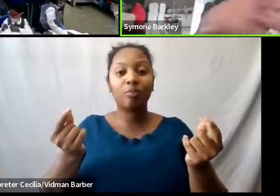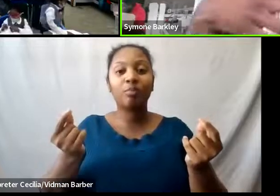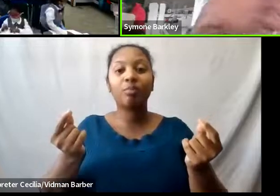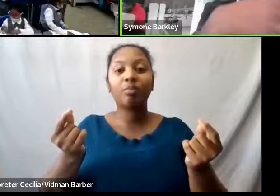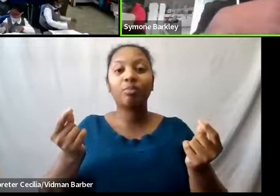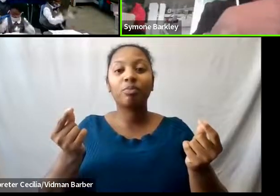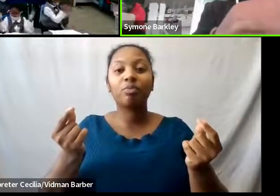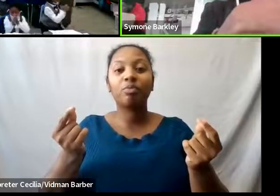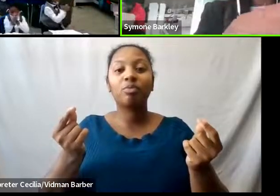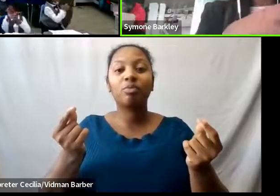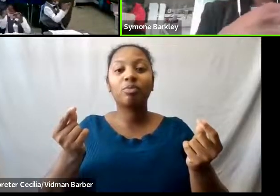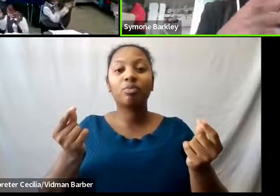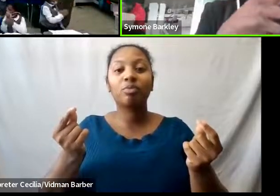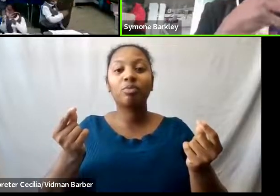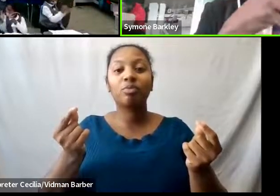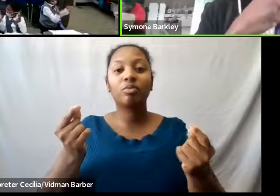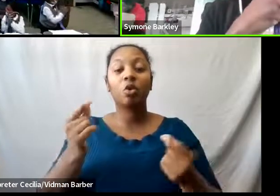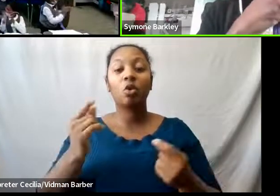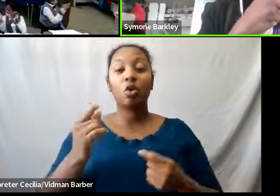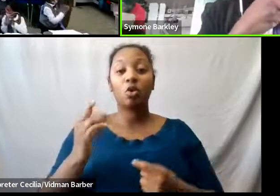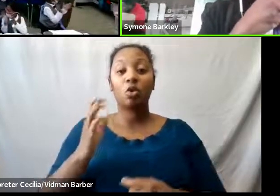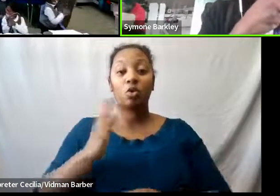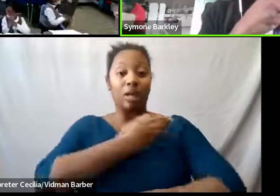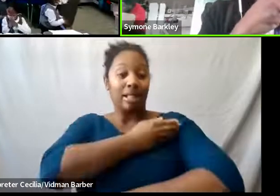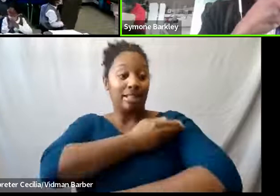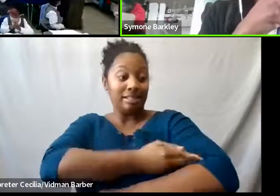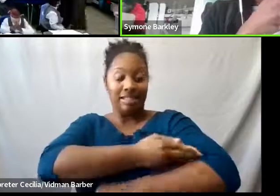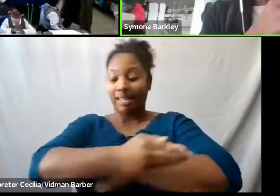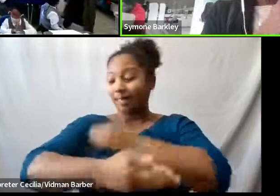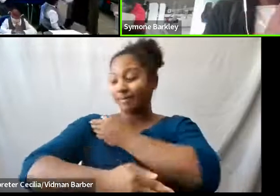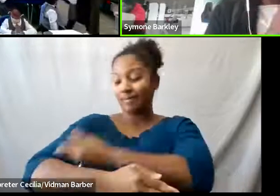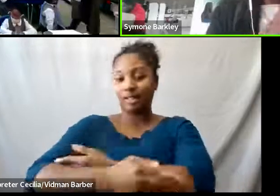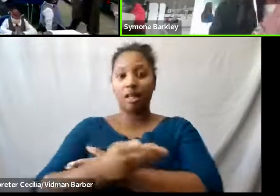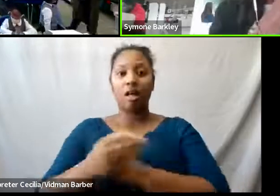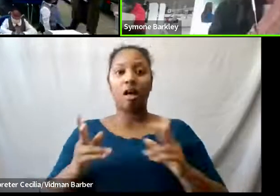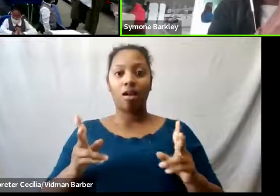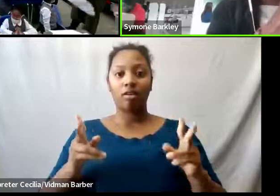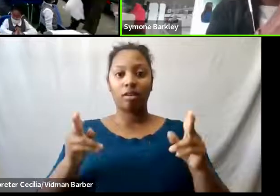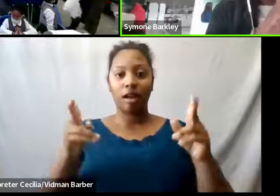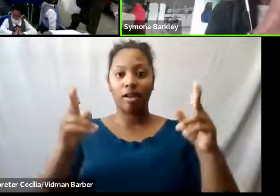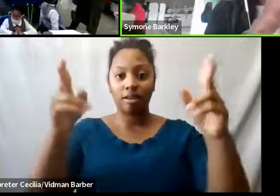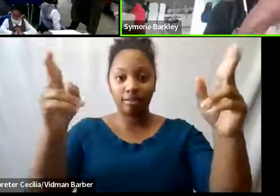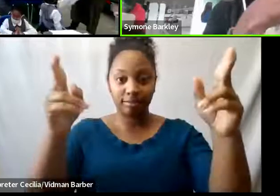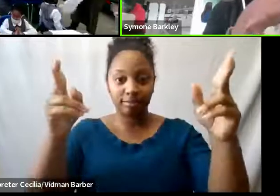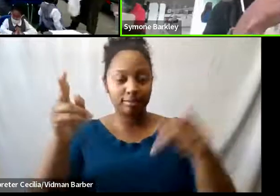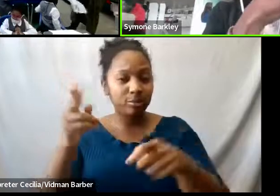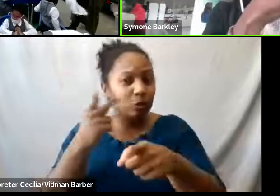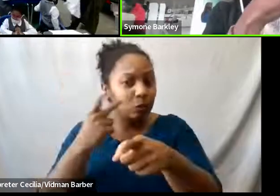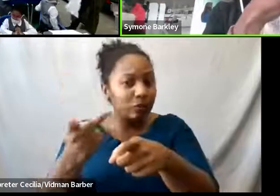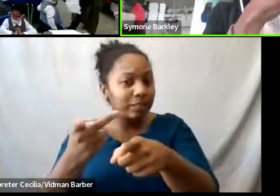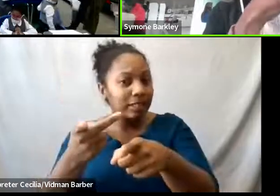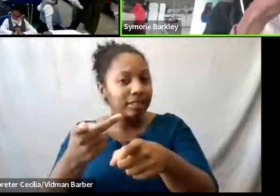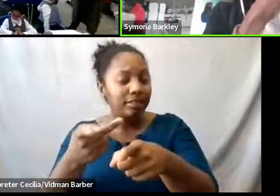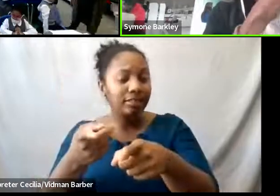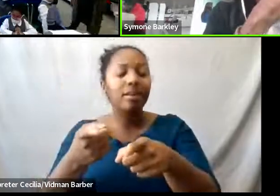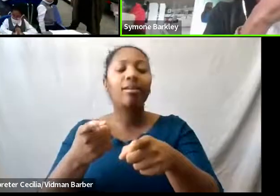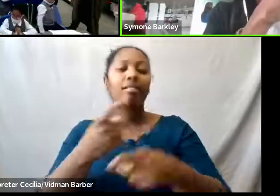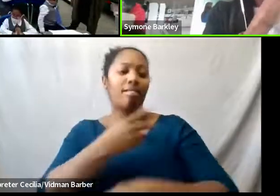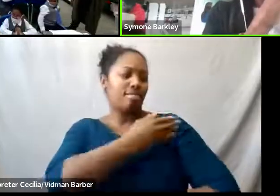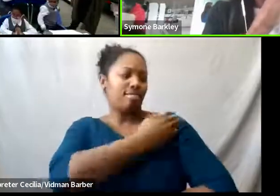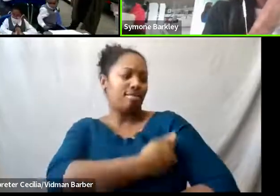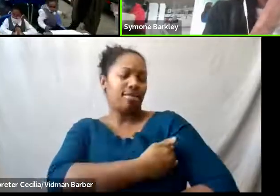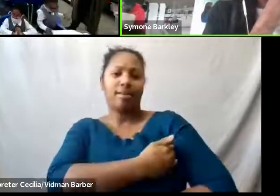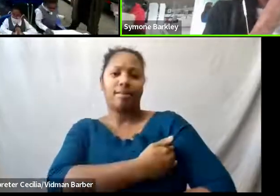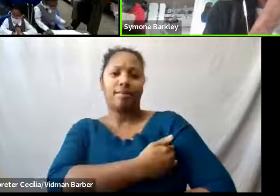going to cut the sleeves off of our t-shirt. You see these sleeves here? You're just going to cut across this line right